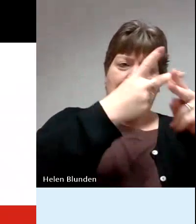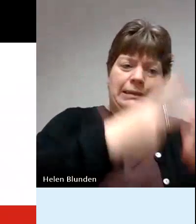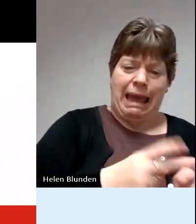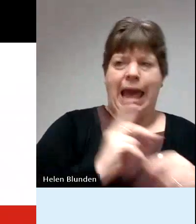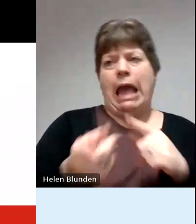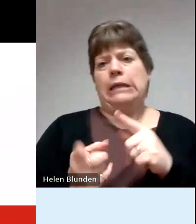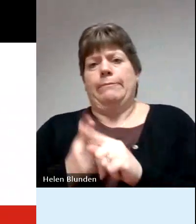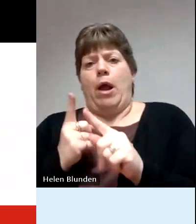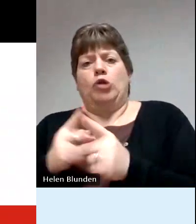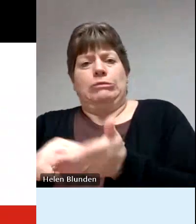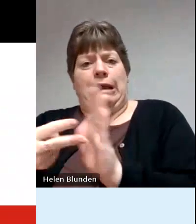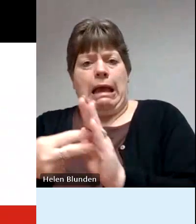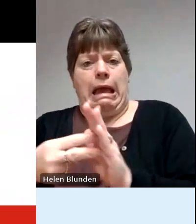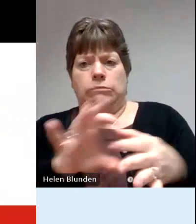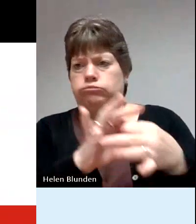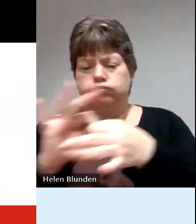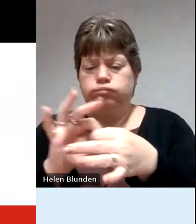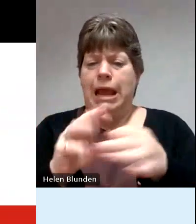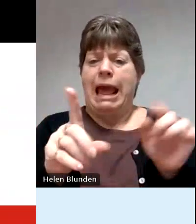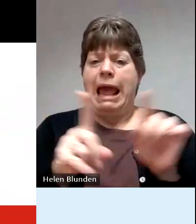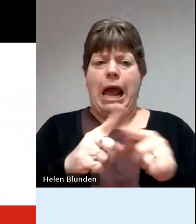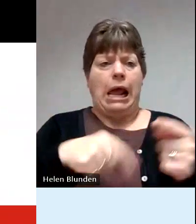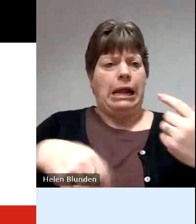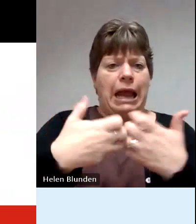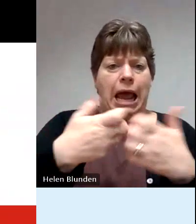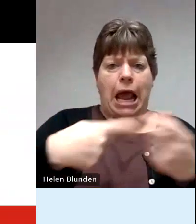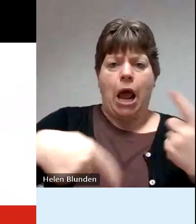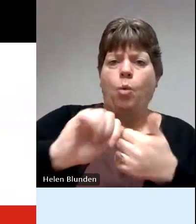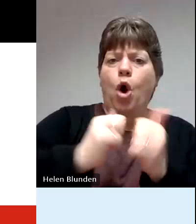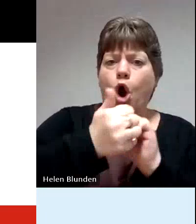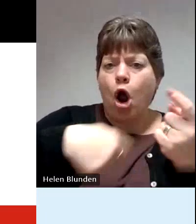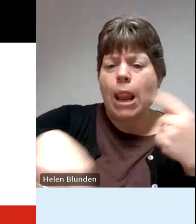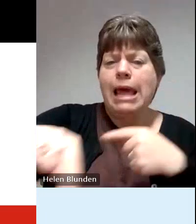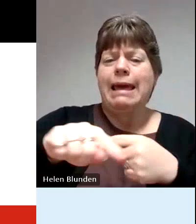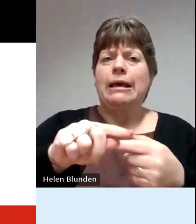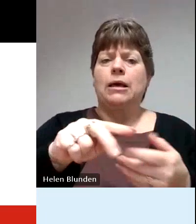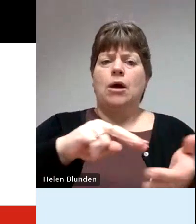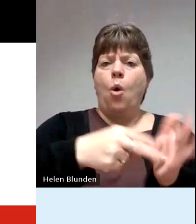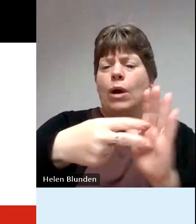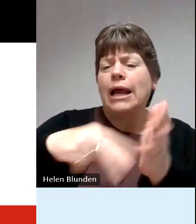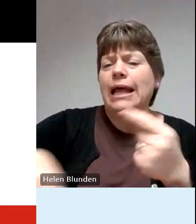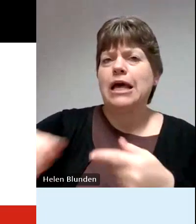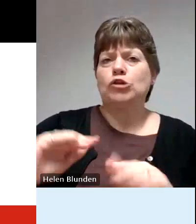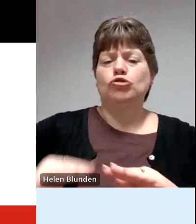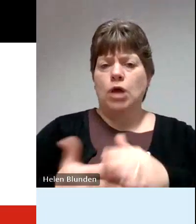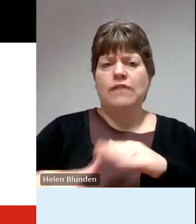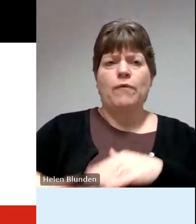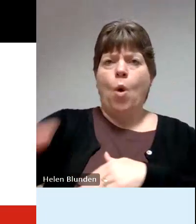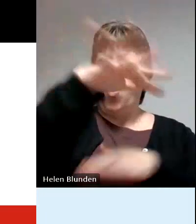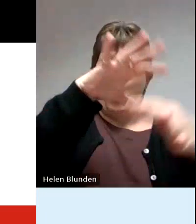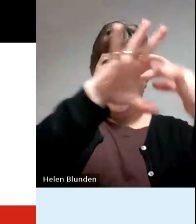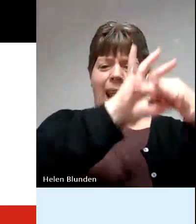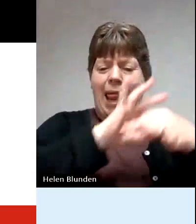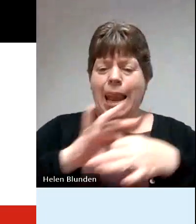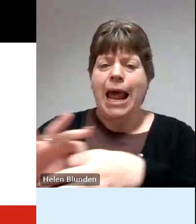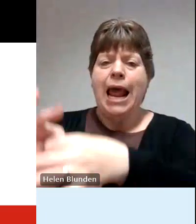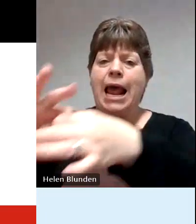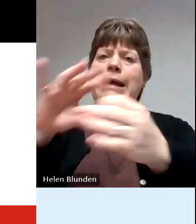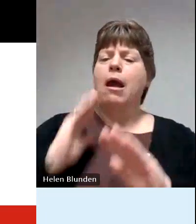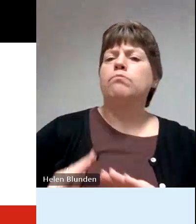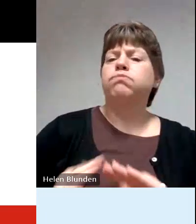in terms of how those colleagues and those organisations and those services link together to hopefully provide